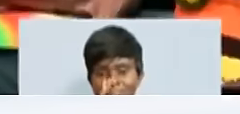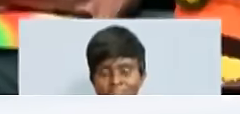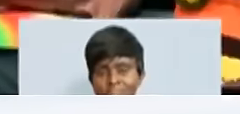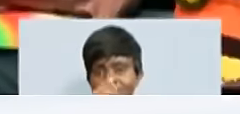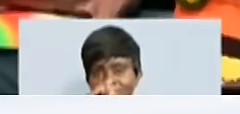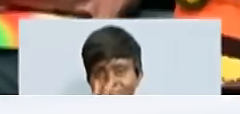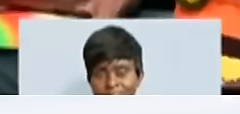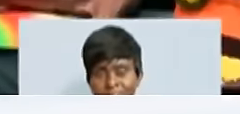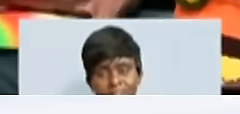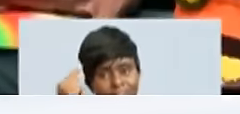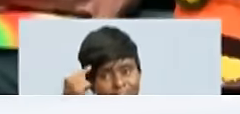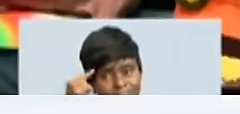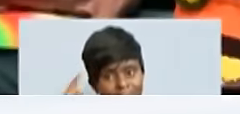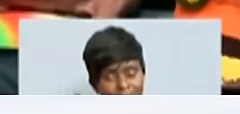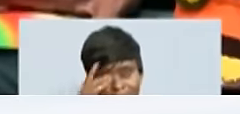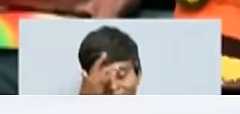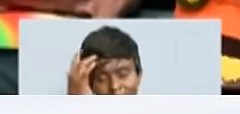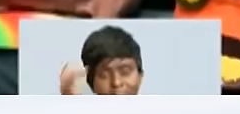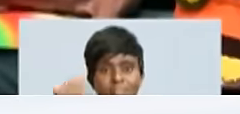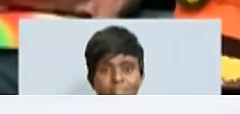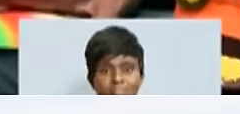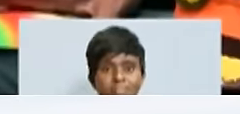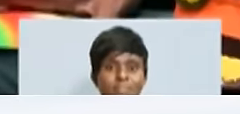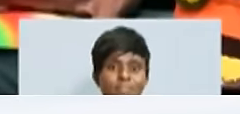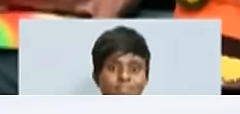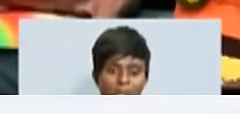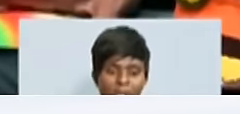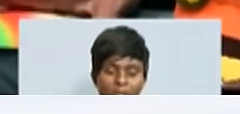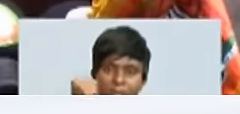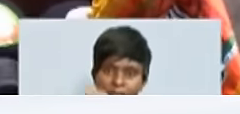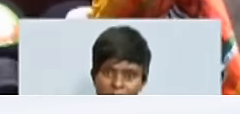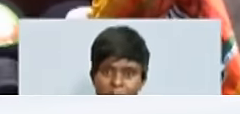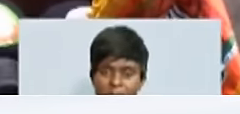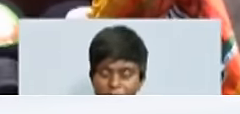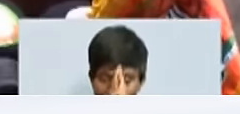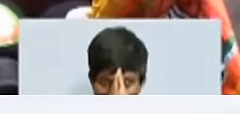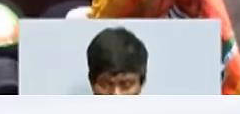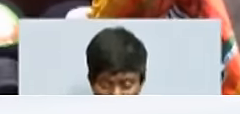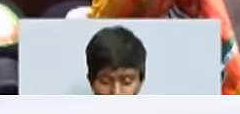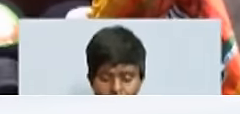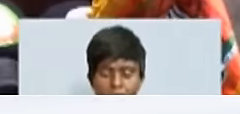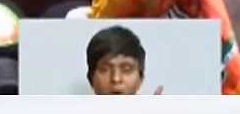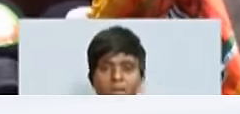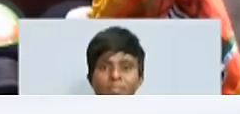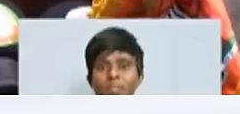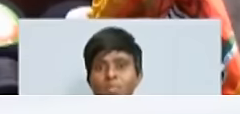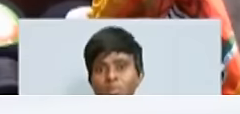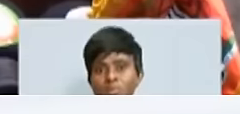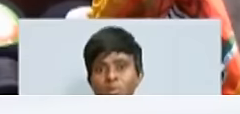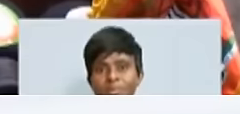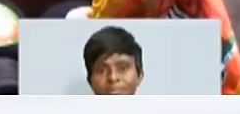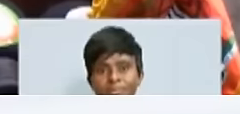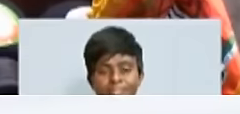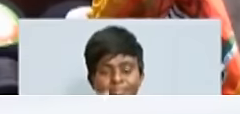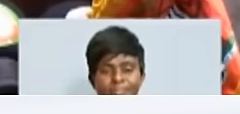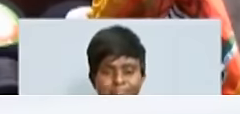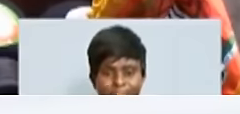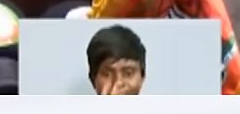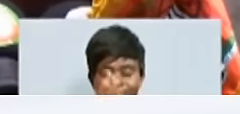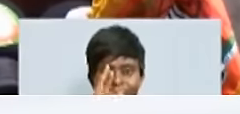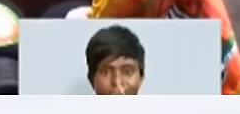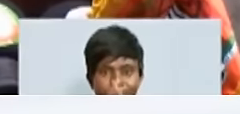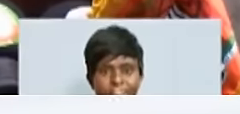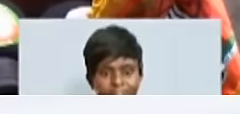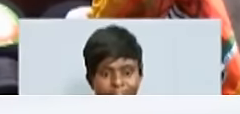Madam Speaker, government has the responsibility to uphold the dignity of all our citizens, as well as their right to